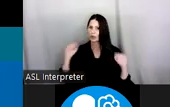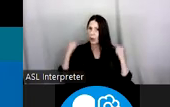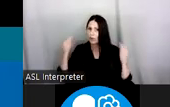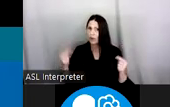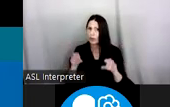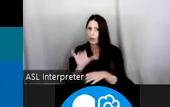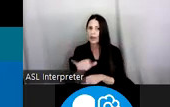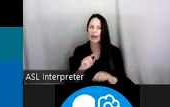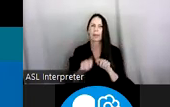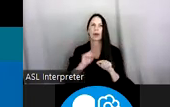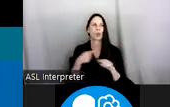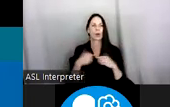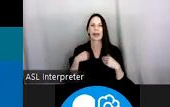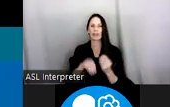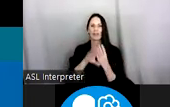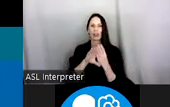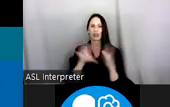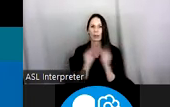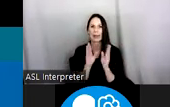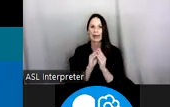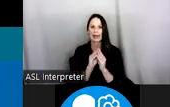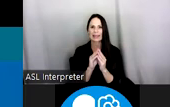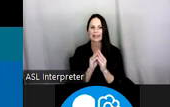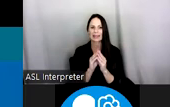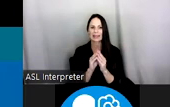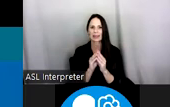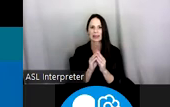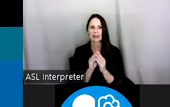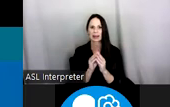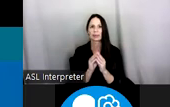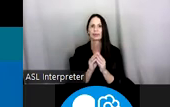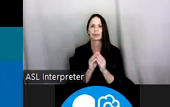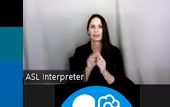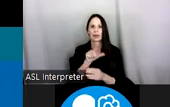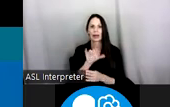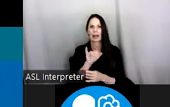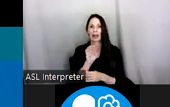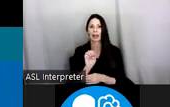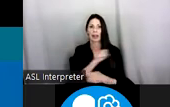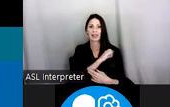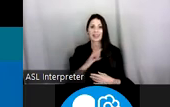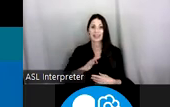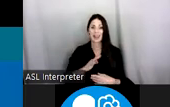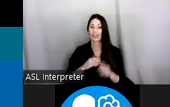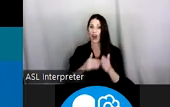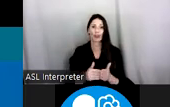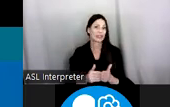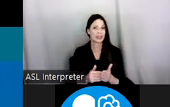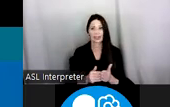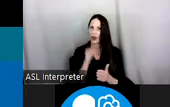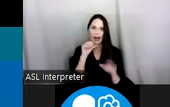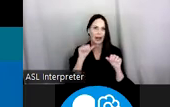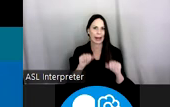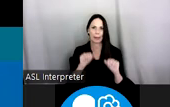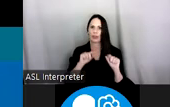have these virtual meetings, some of the stuff, line staff, they often aren't able to attend these meetings. So